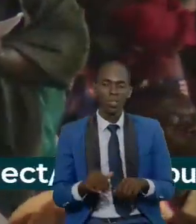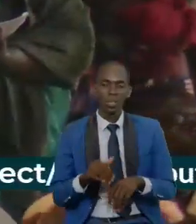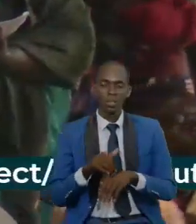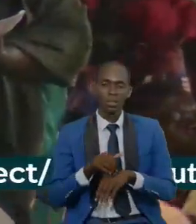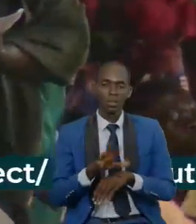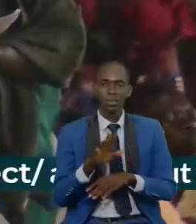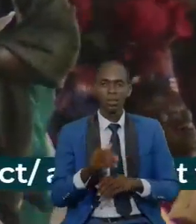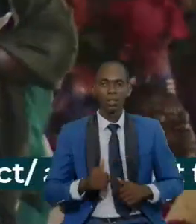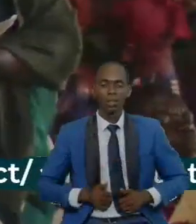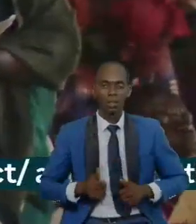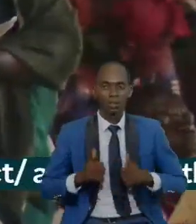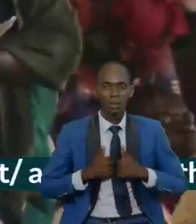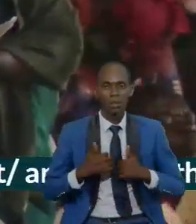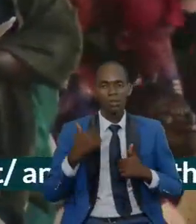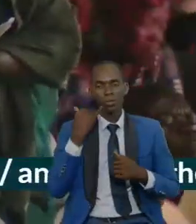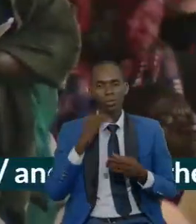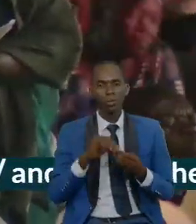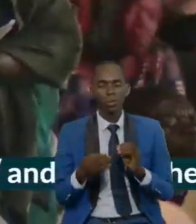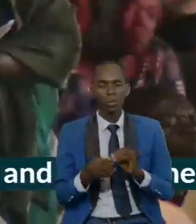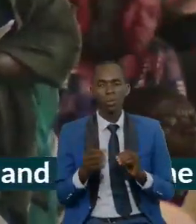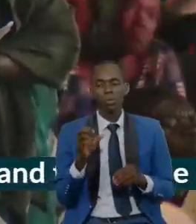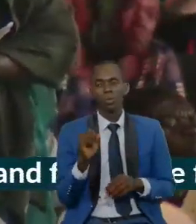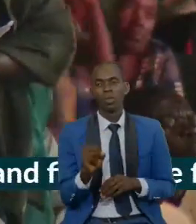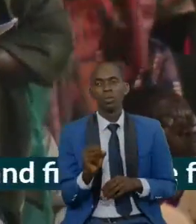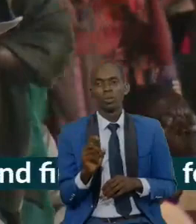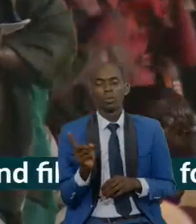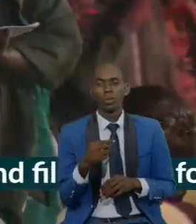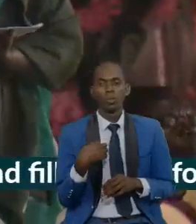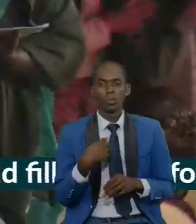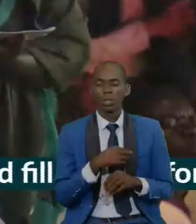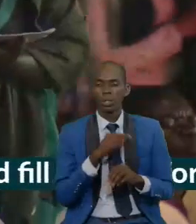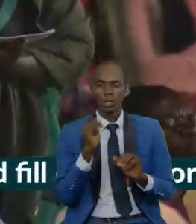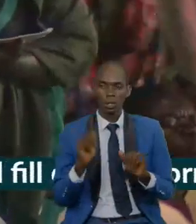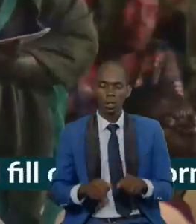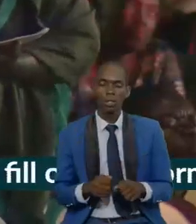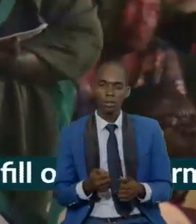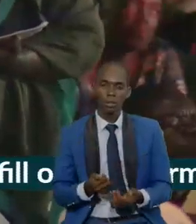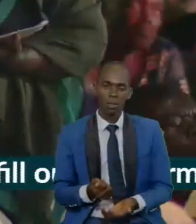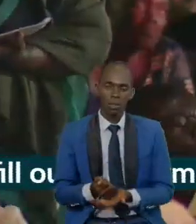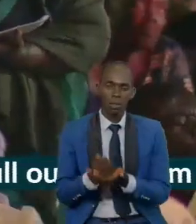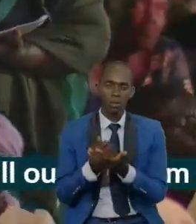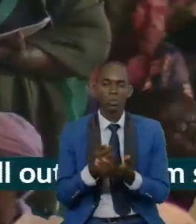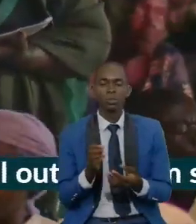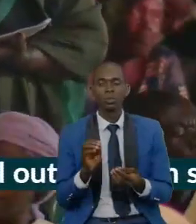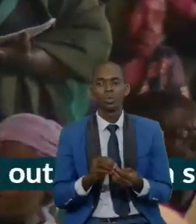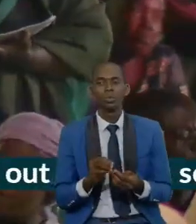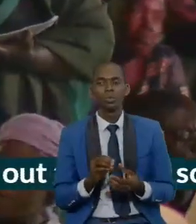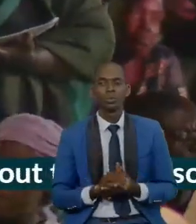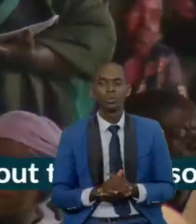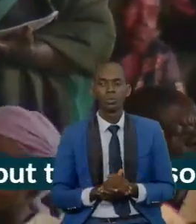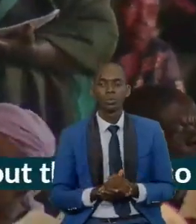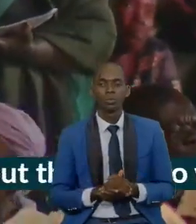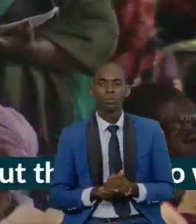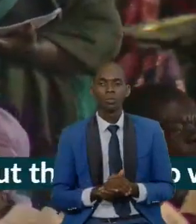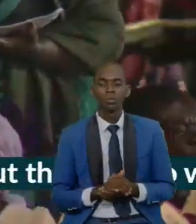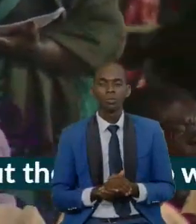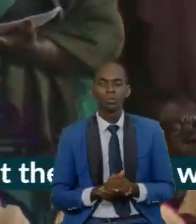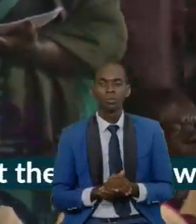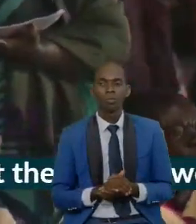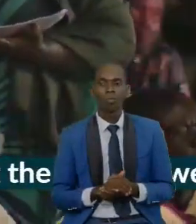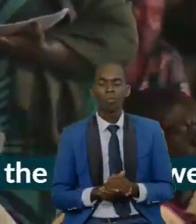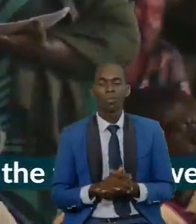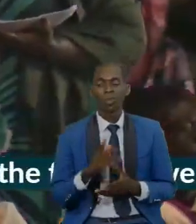your numbers where we can follow you. Le nom auquel vous répondez. The name which you